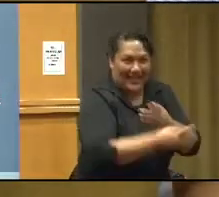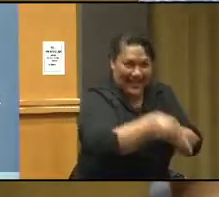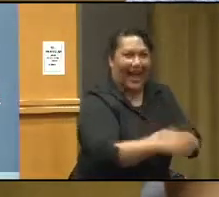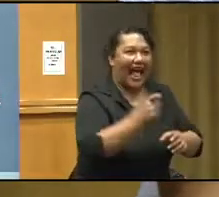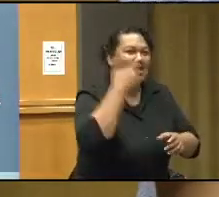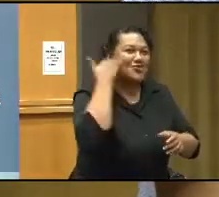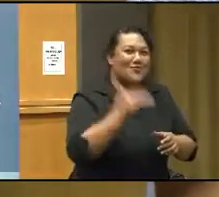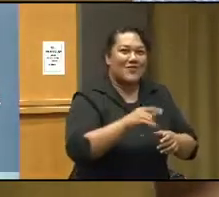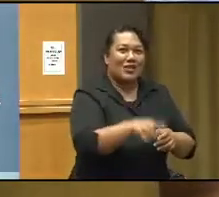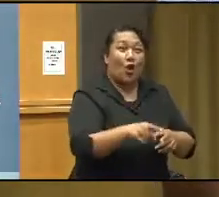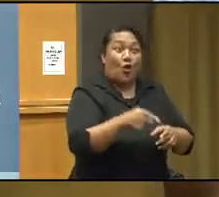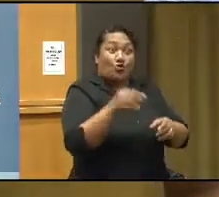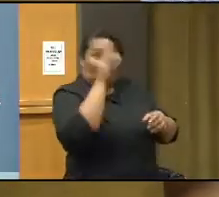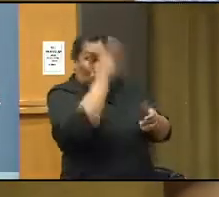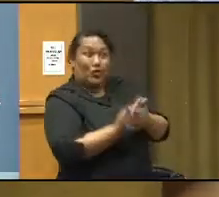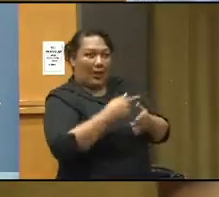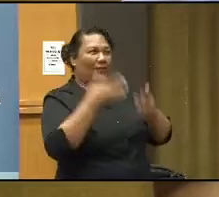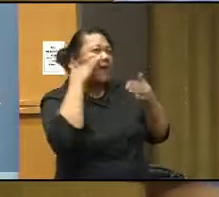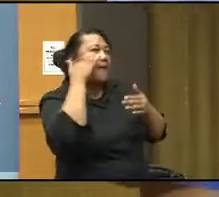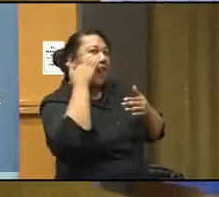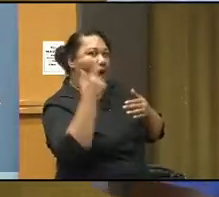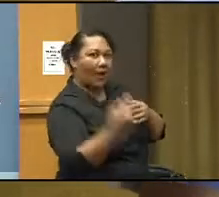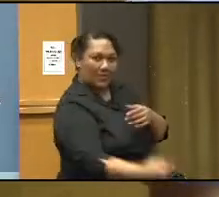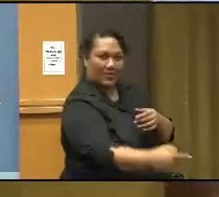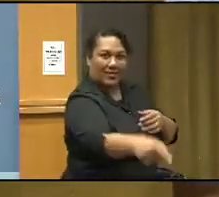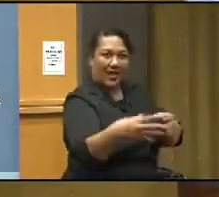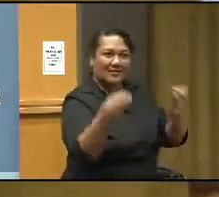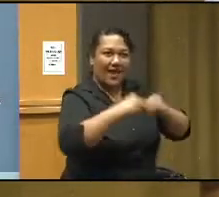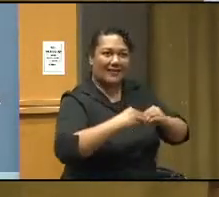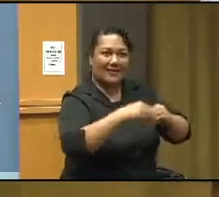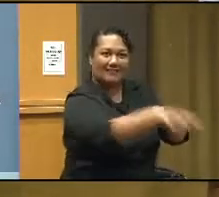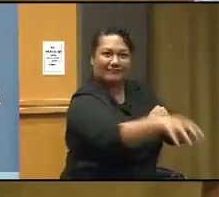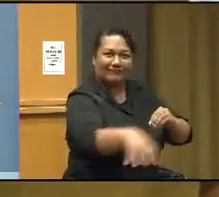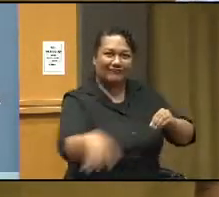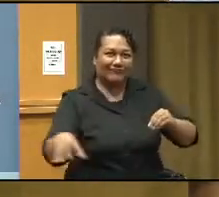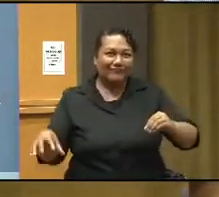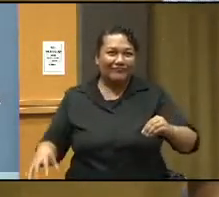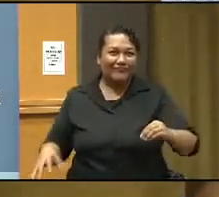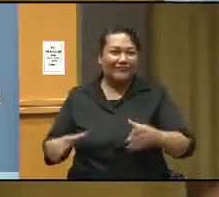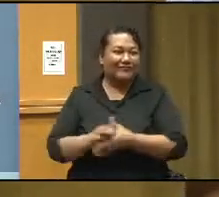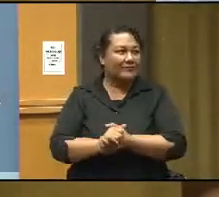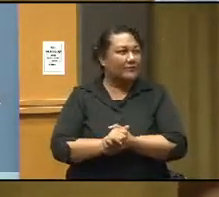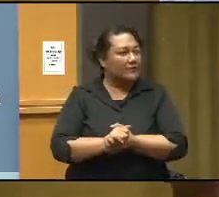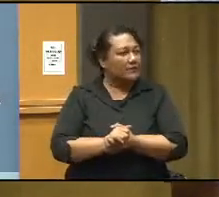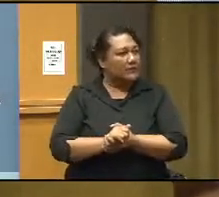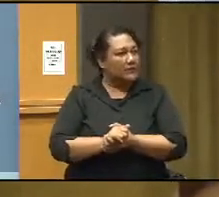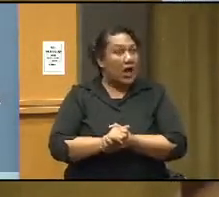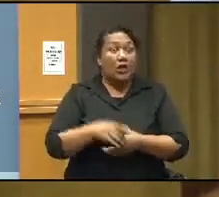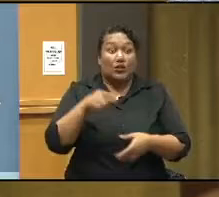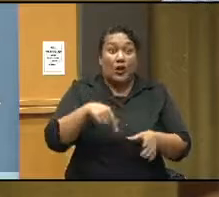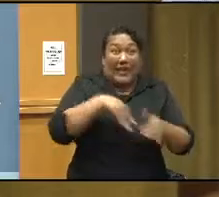and the students really enjoy it. The only difference in a collective bargaining in the real world and in a classroom is that in the classroom they laugh a